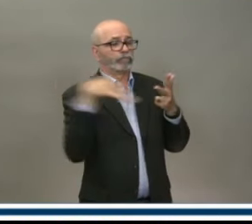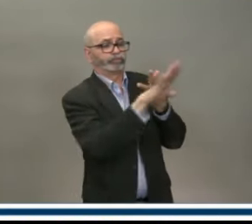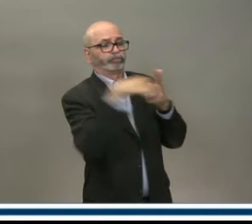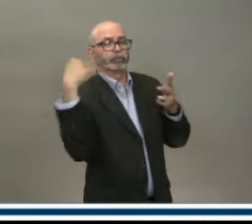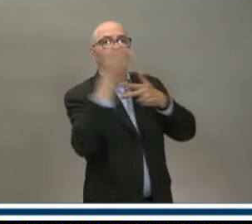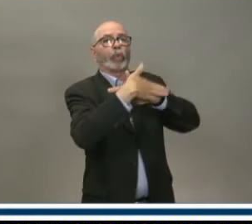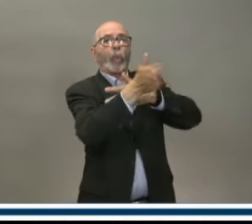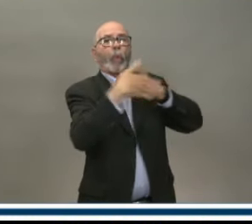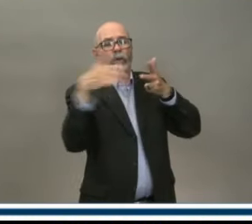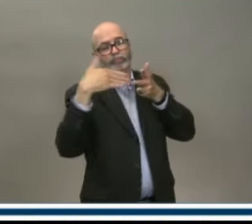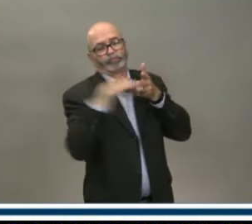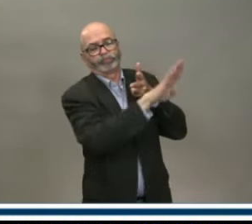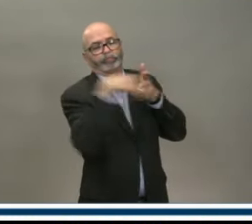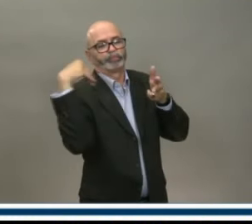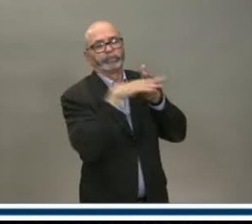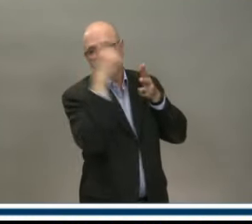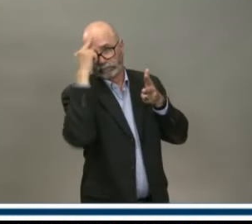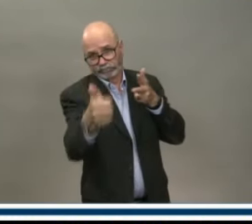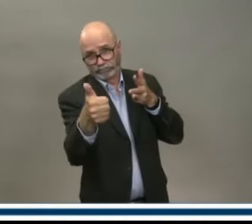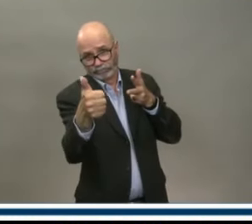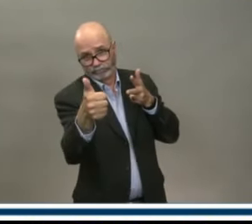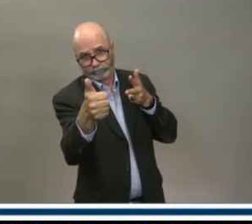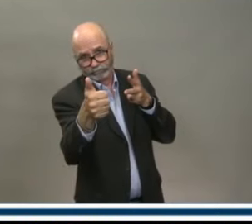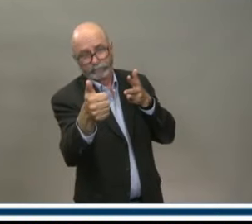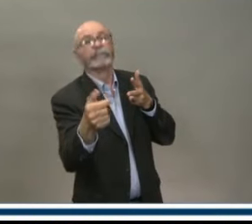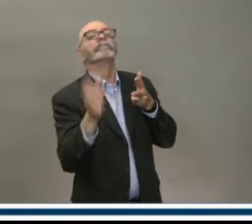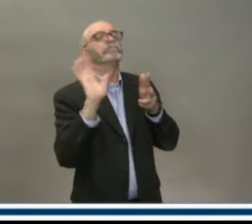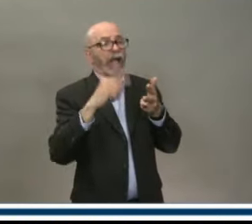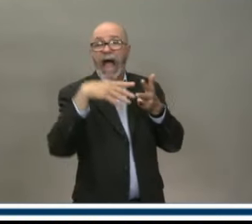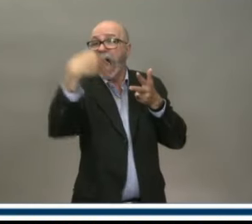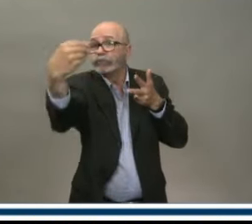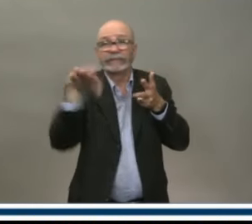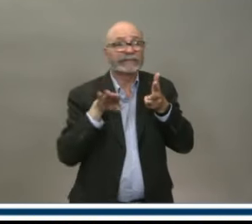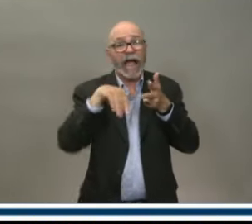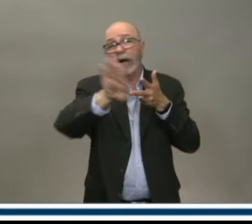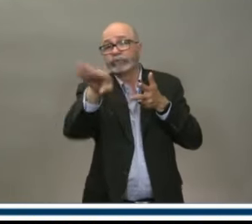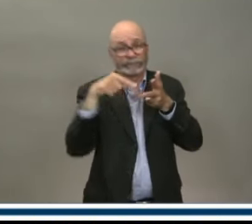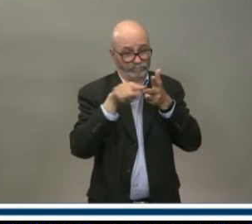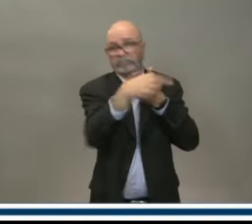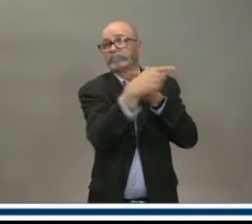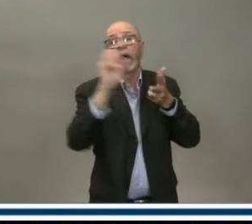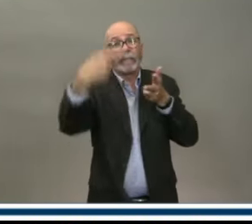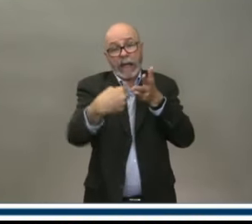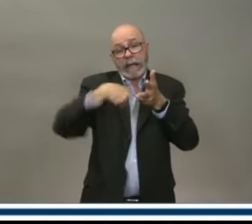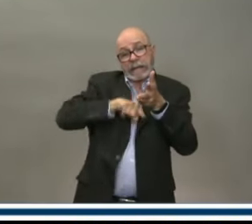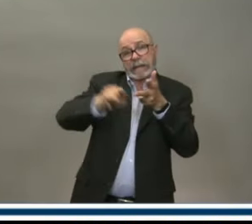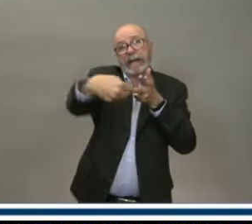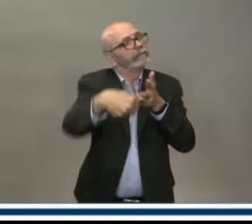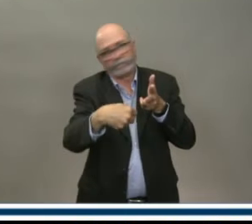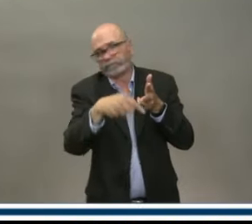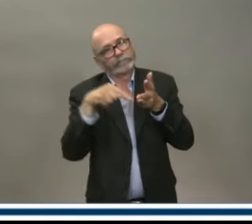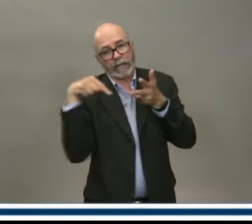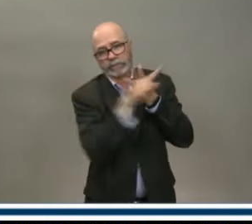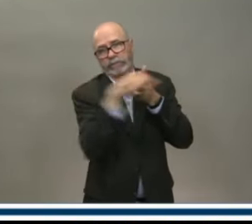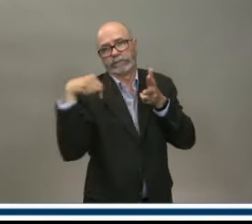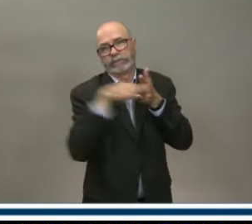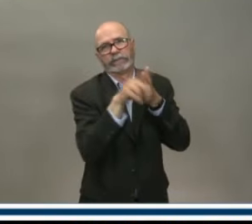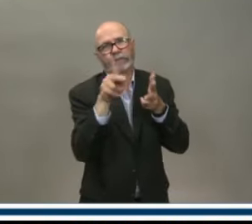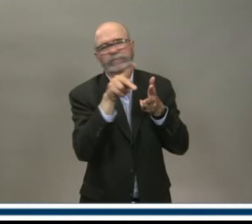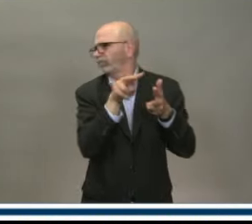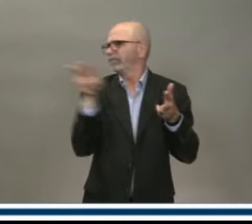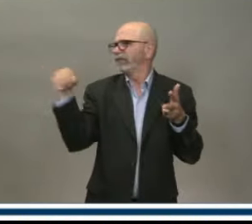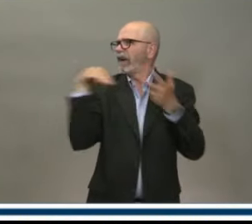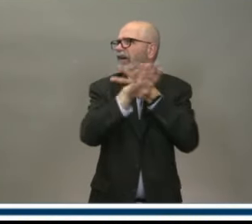other people in that community, and so that may be confusing to people because they see people going in and out of Northwood, but that's a completely